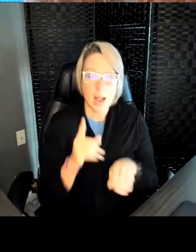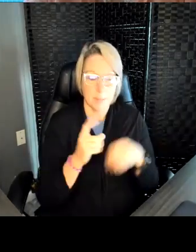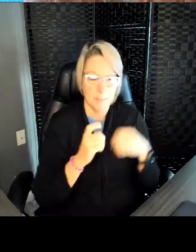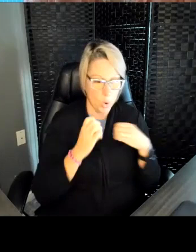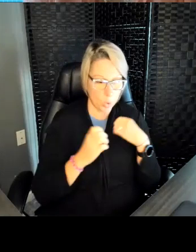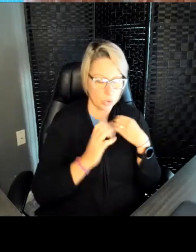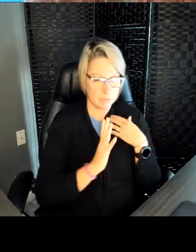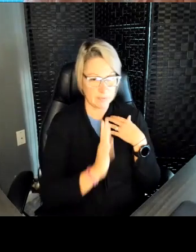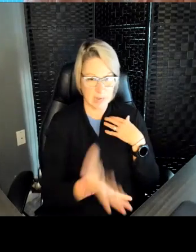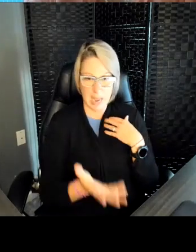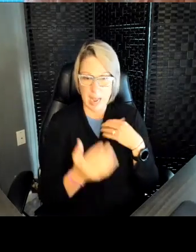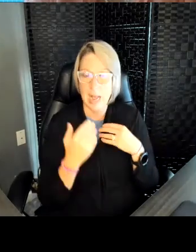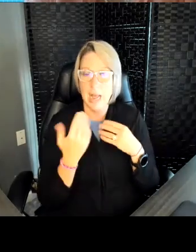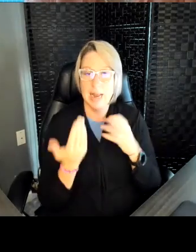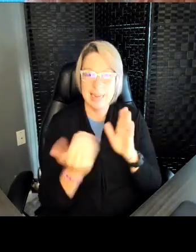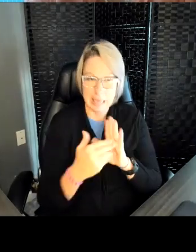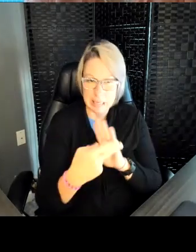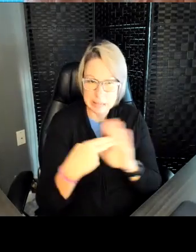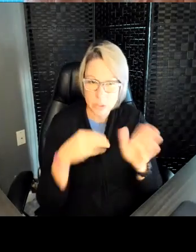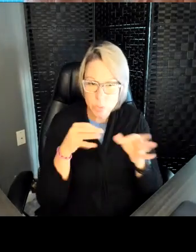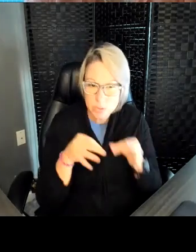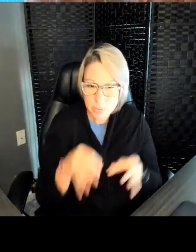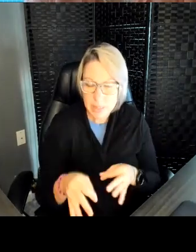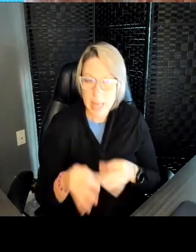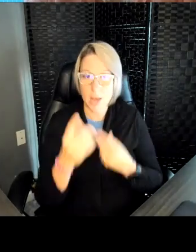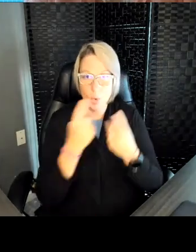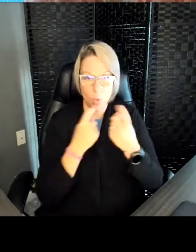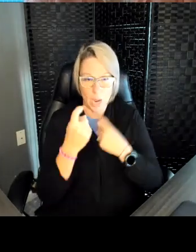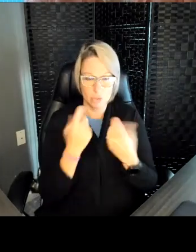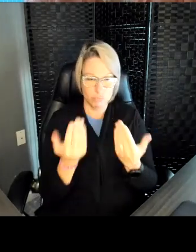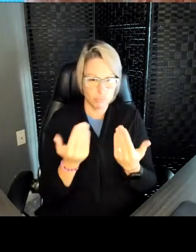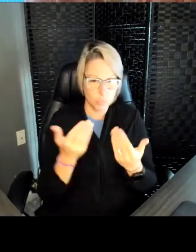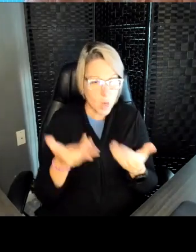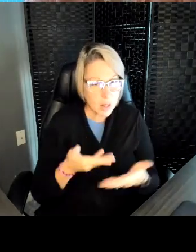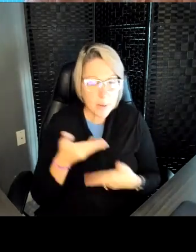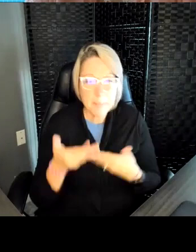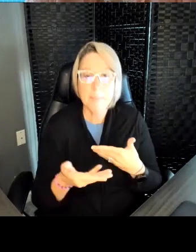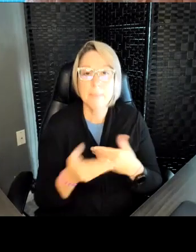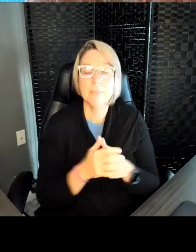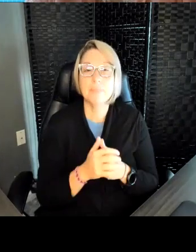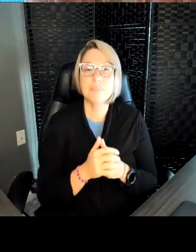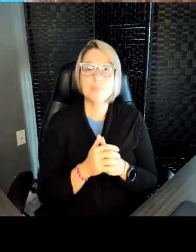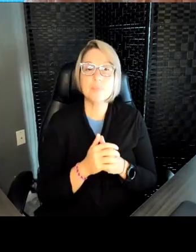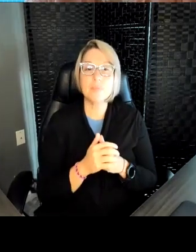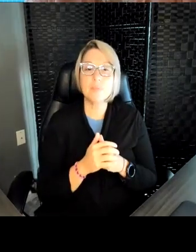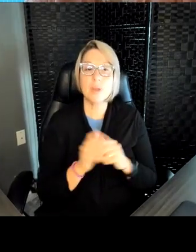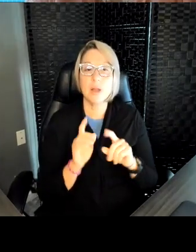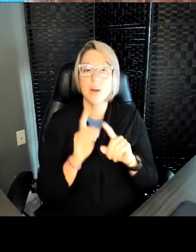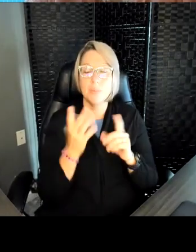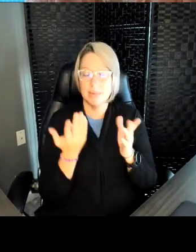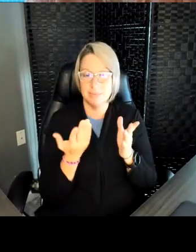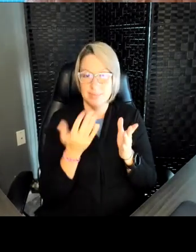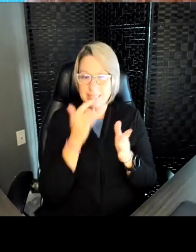revisit questions. But I really love the added content of, first of all, just kids are beautiful, and